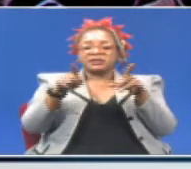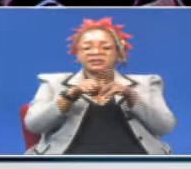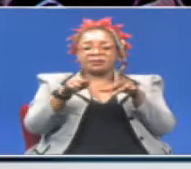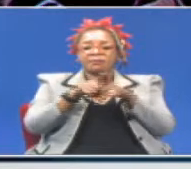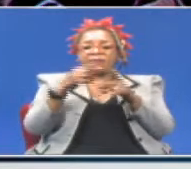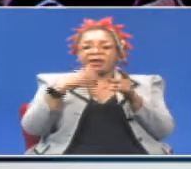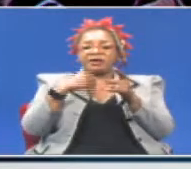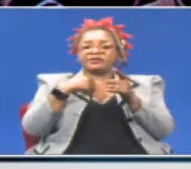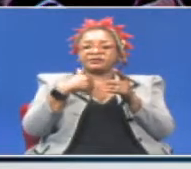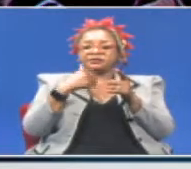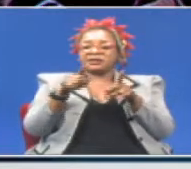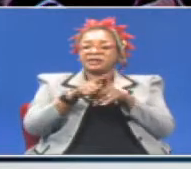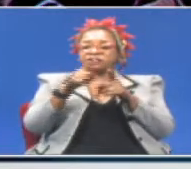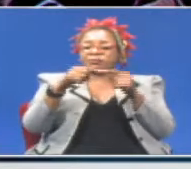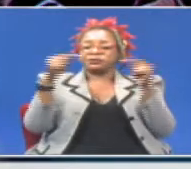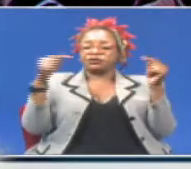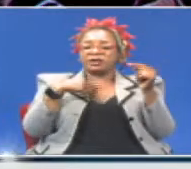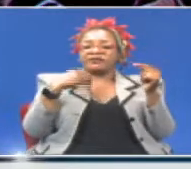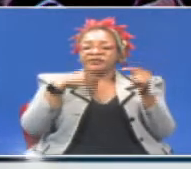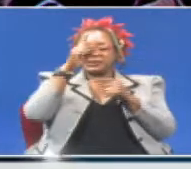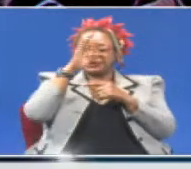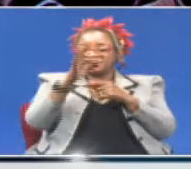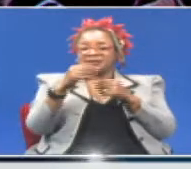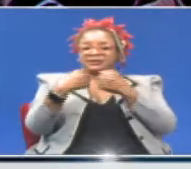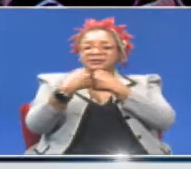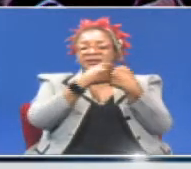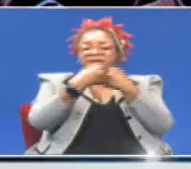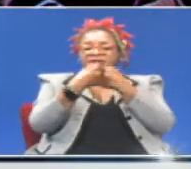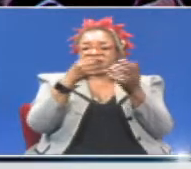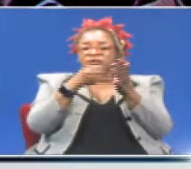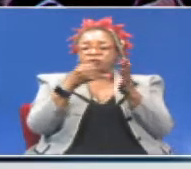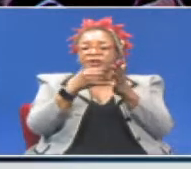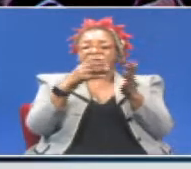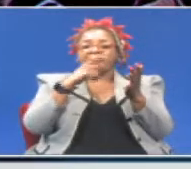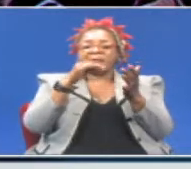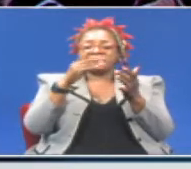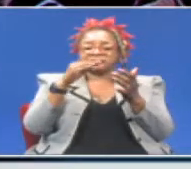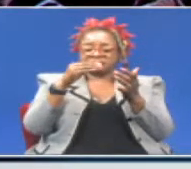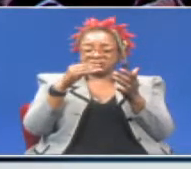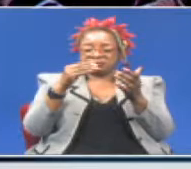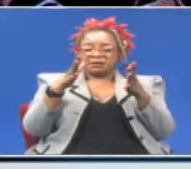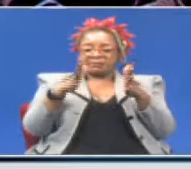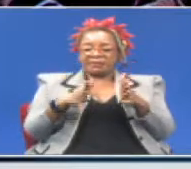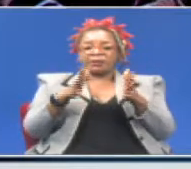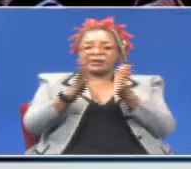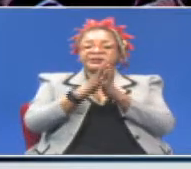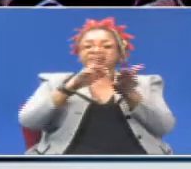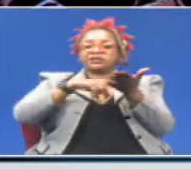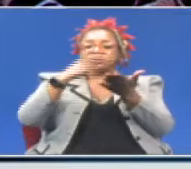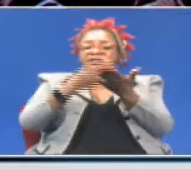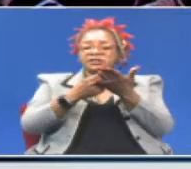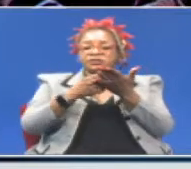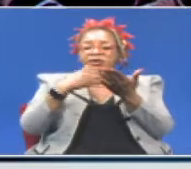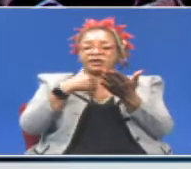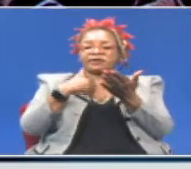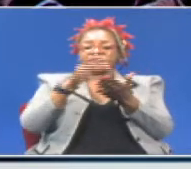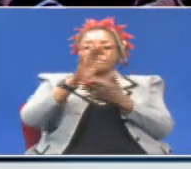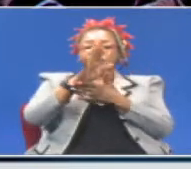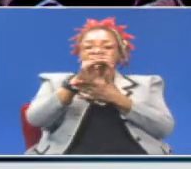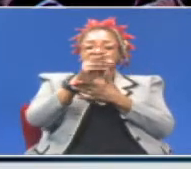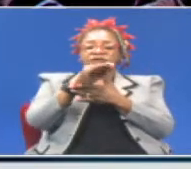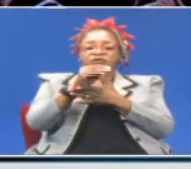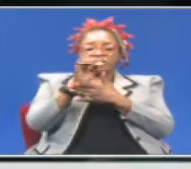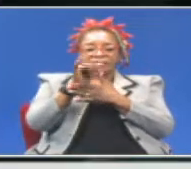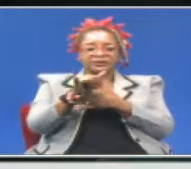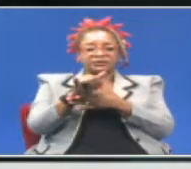operation is facing serious challenges, including manpower and resources to evacuate the followers of the controversial doctrine.